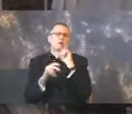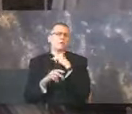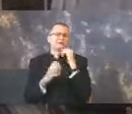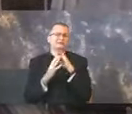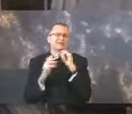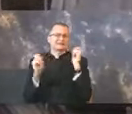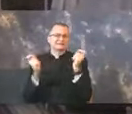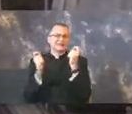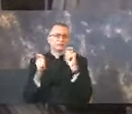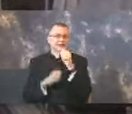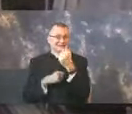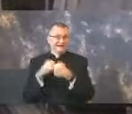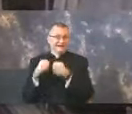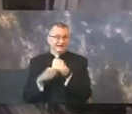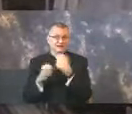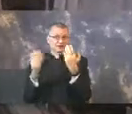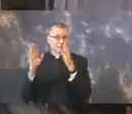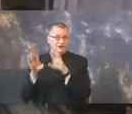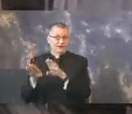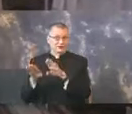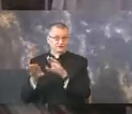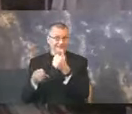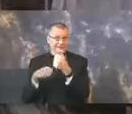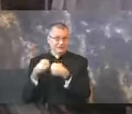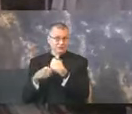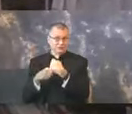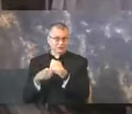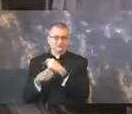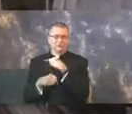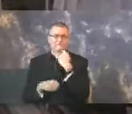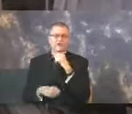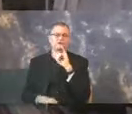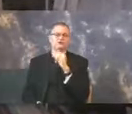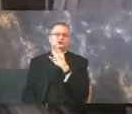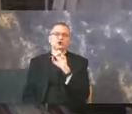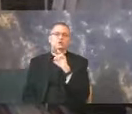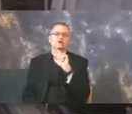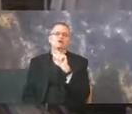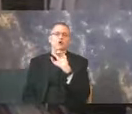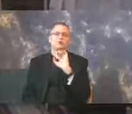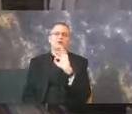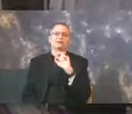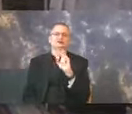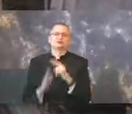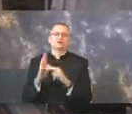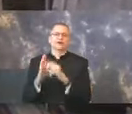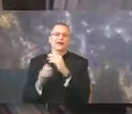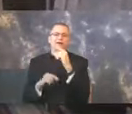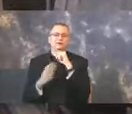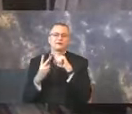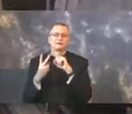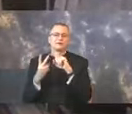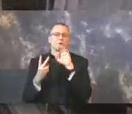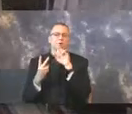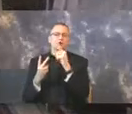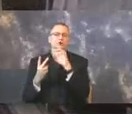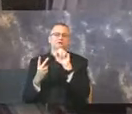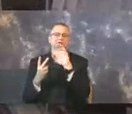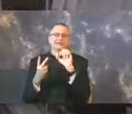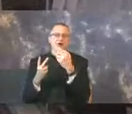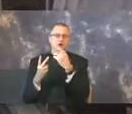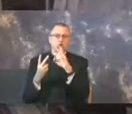10 years of ordination, Father Jeremy Trowbridge and Father Bernard Sayer,